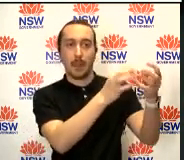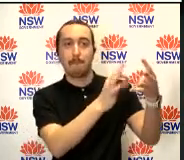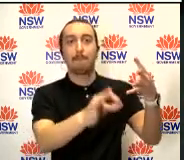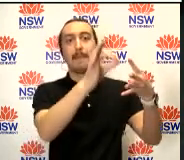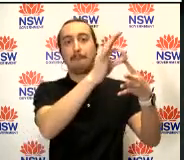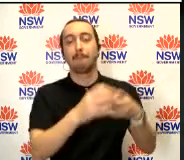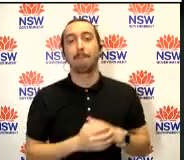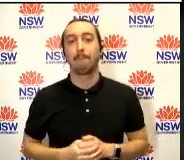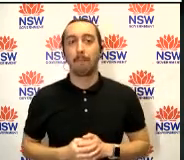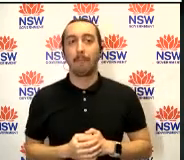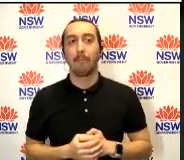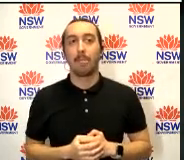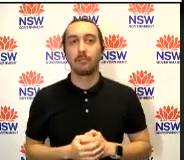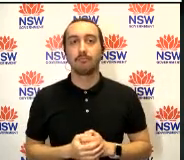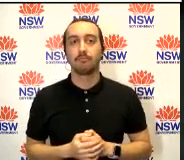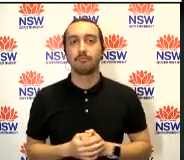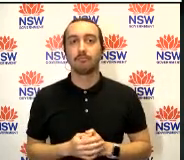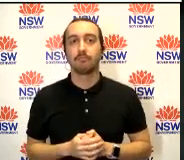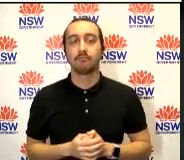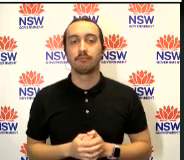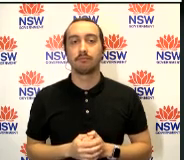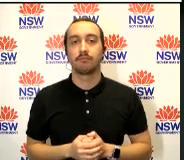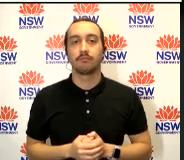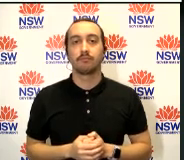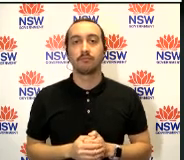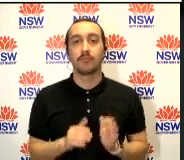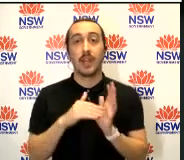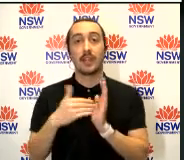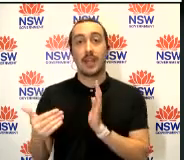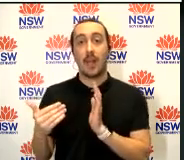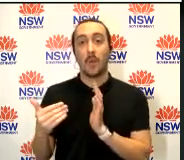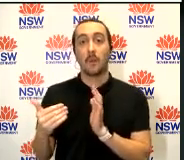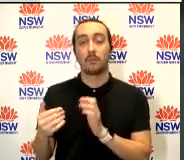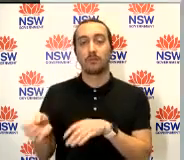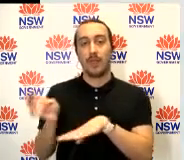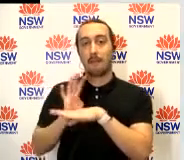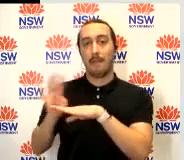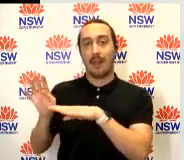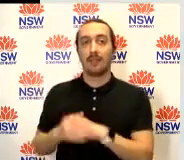We will now cross over to the inspector panel for our Q&A session.